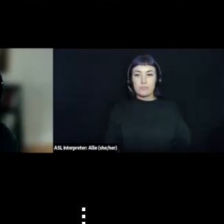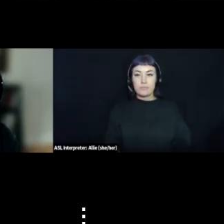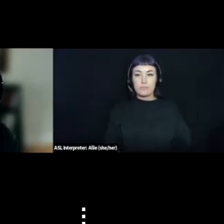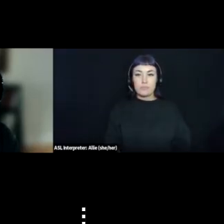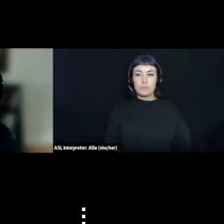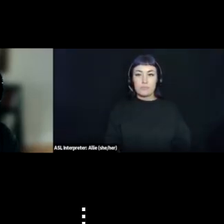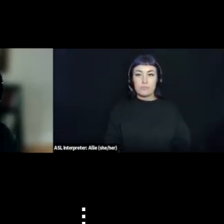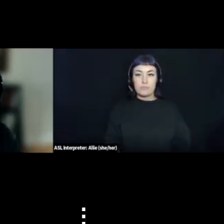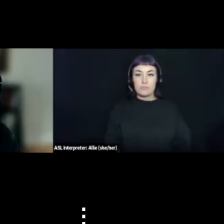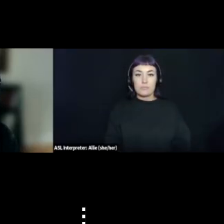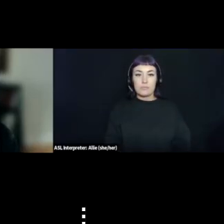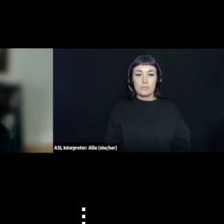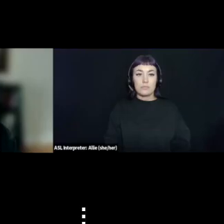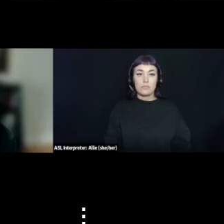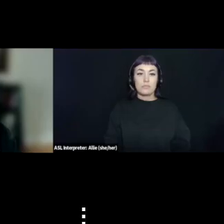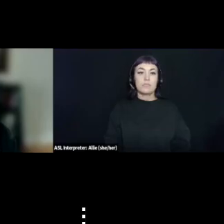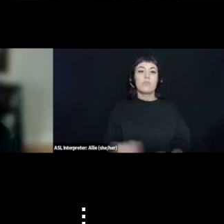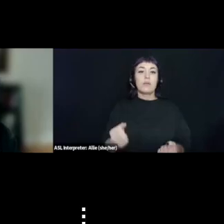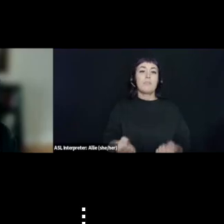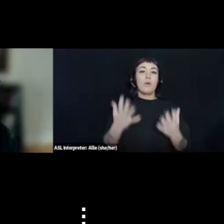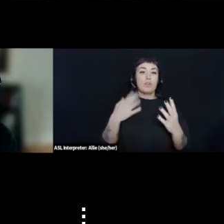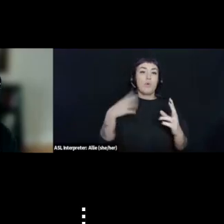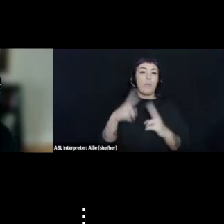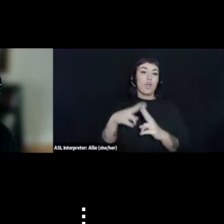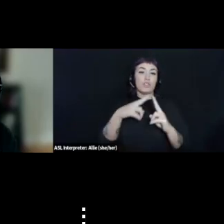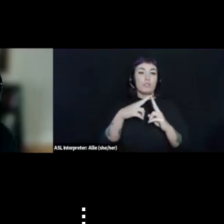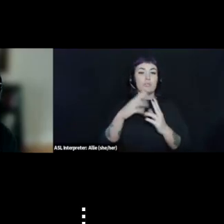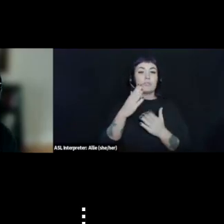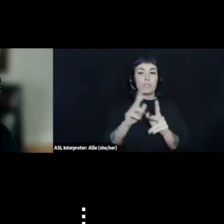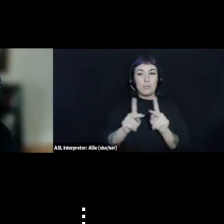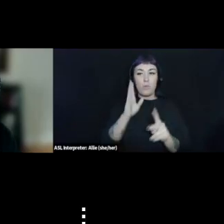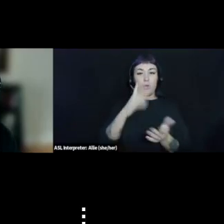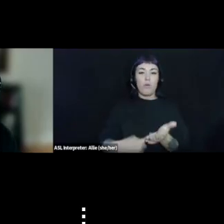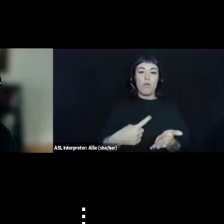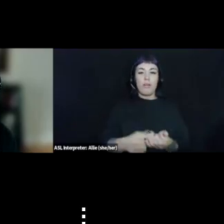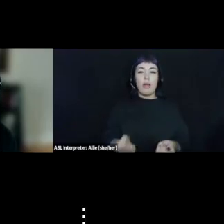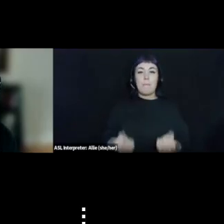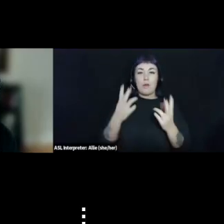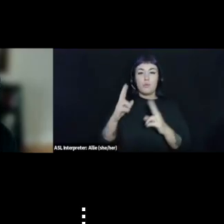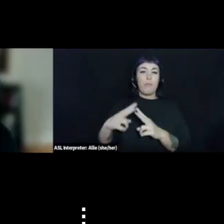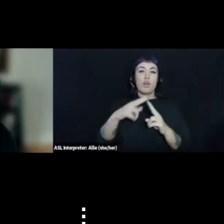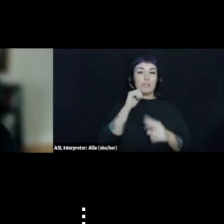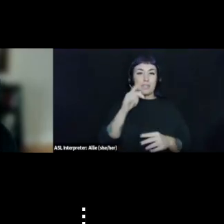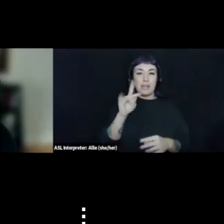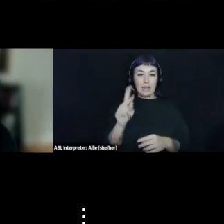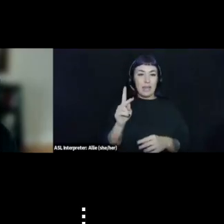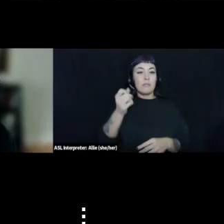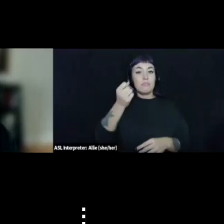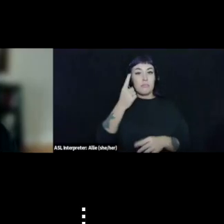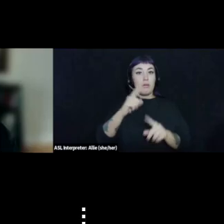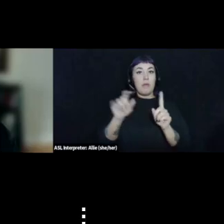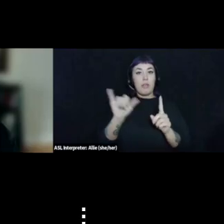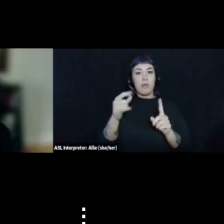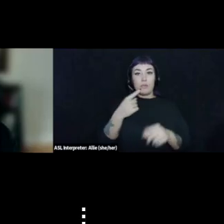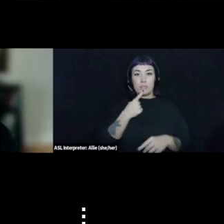All right, so next, multiple partners. Now, some people will argue that multiple partners is not a kink, but like we